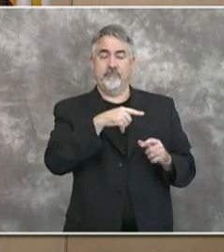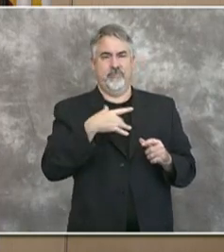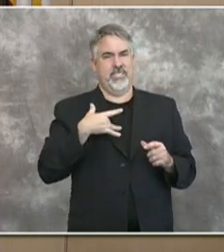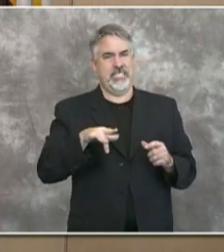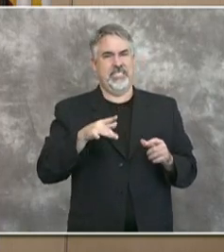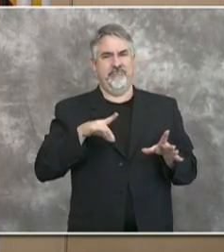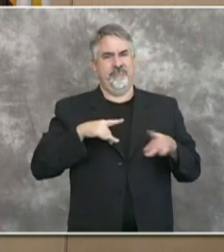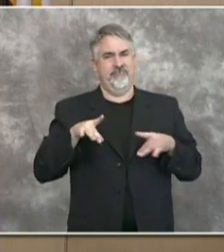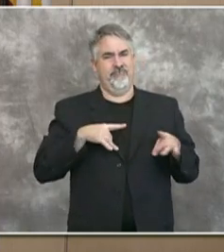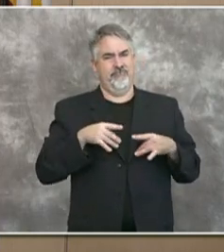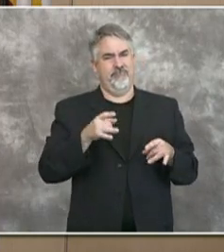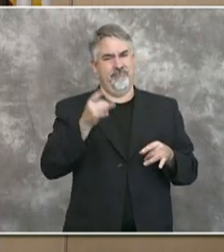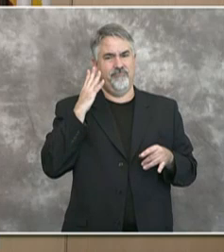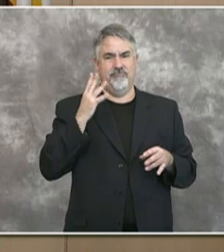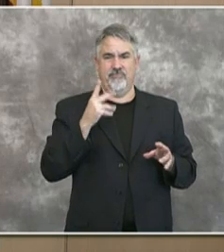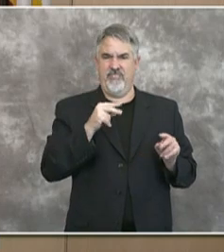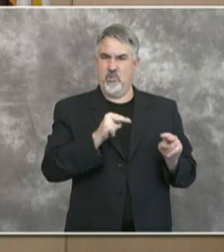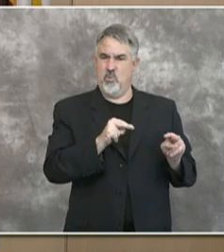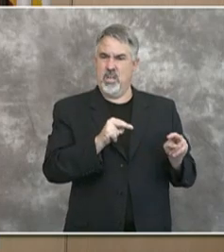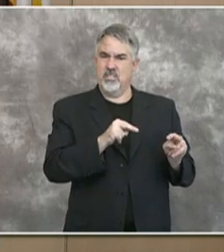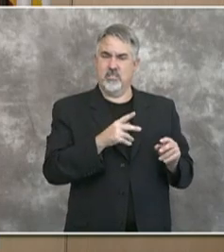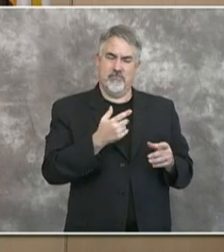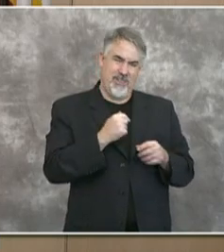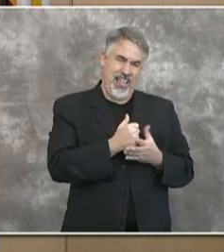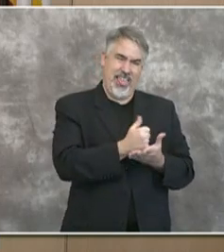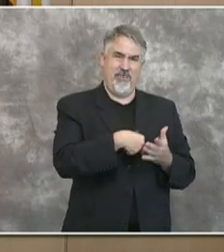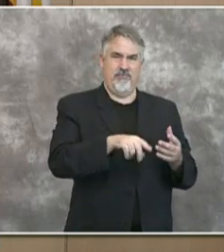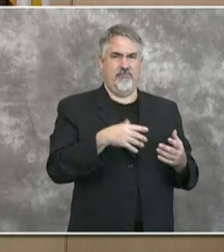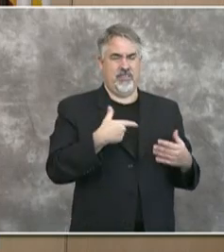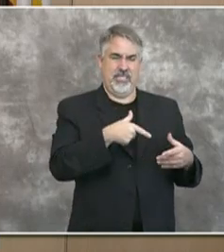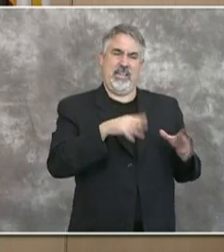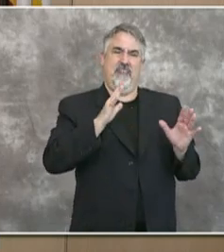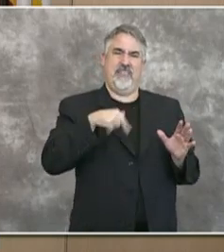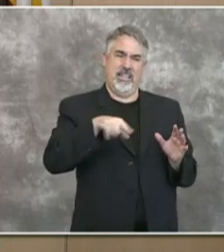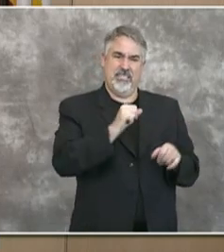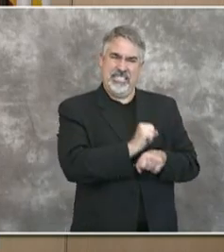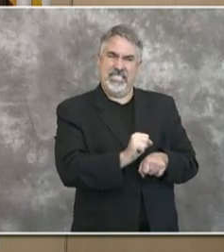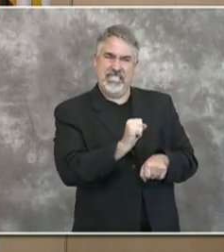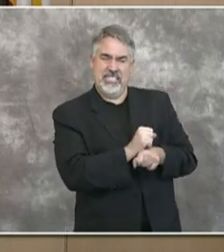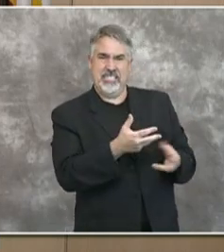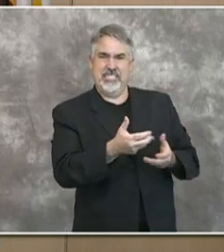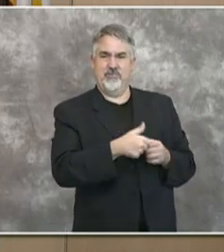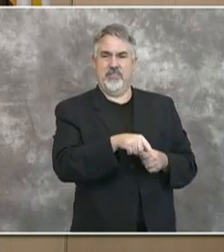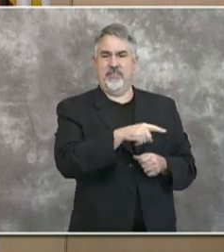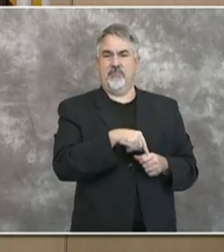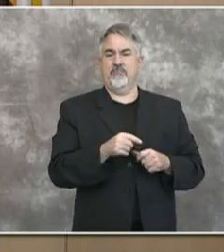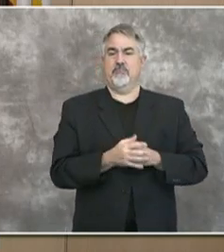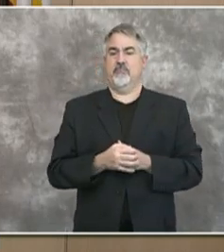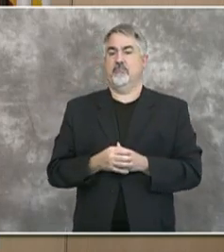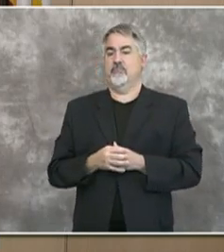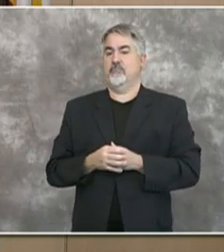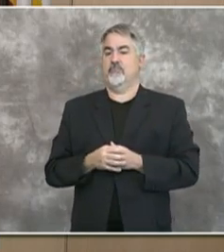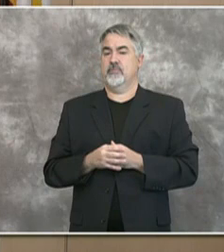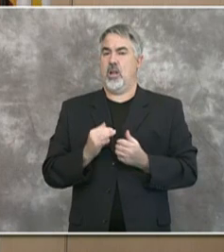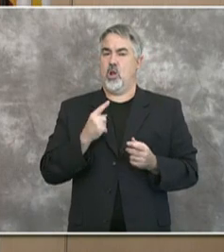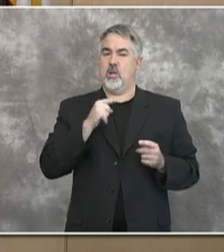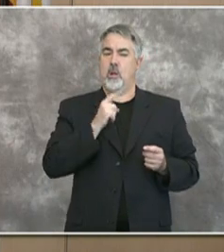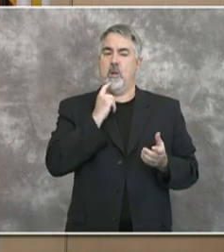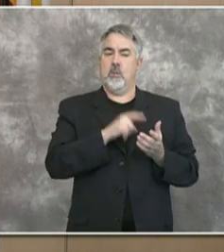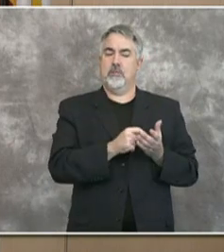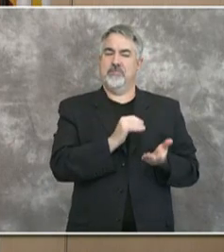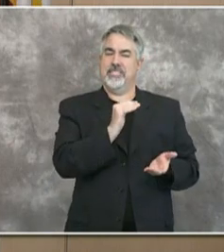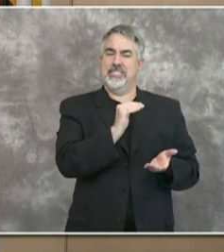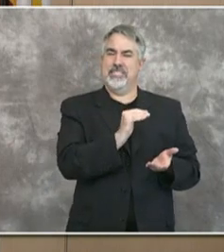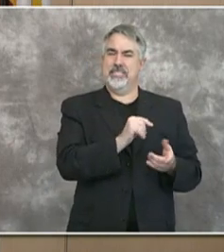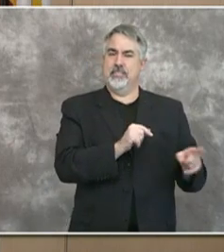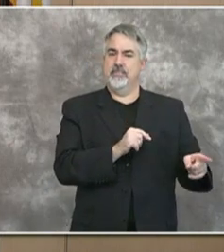tremendous sacrifice, and as you heard today, we will start to dial down next week on certain activities, and we